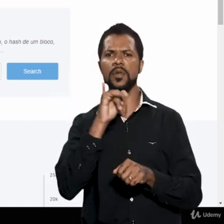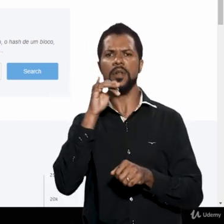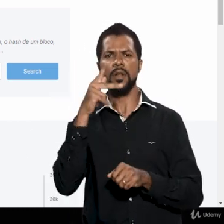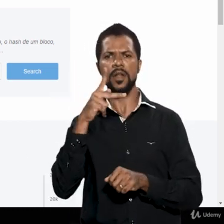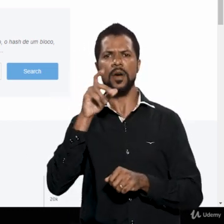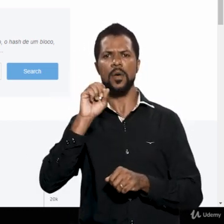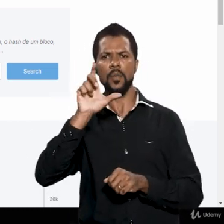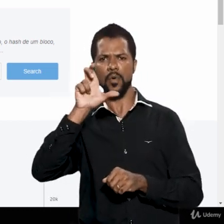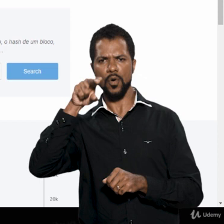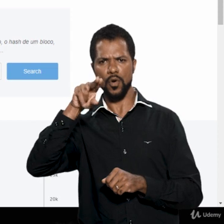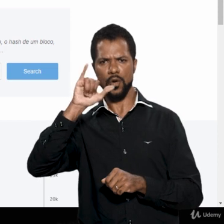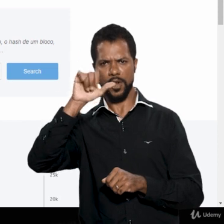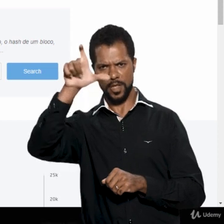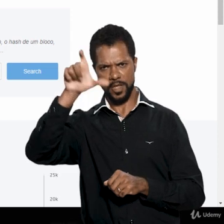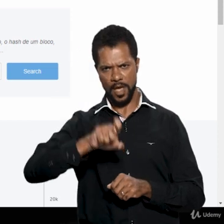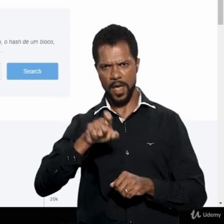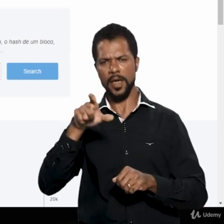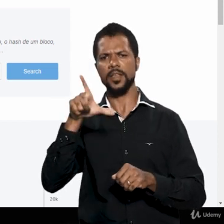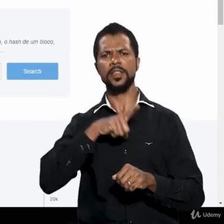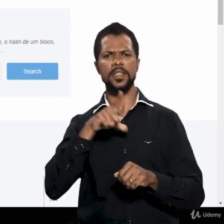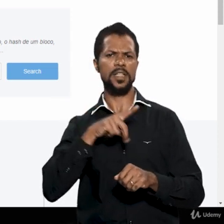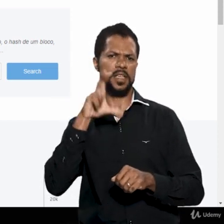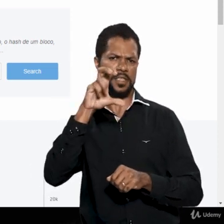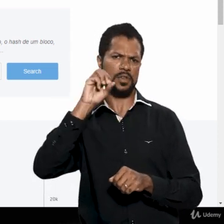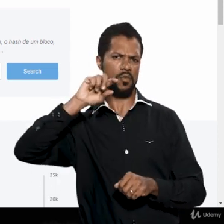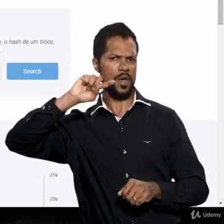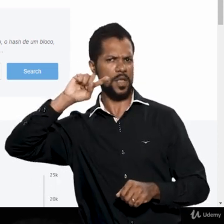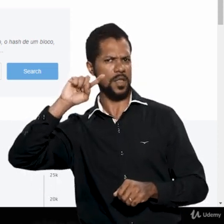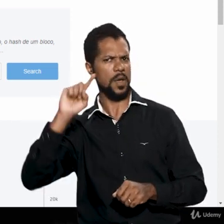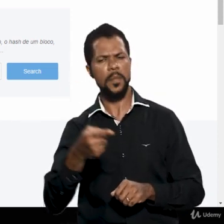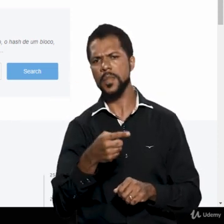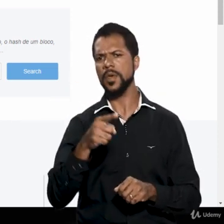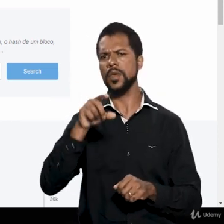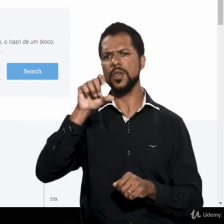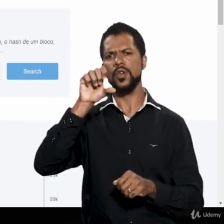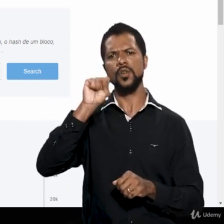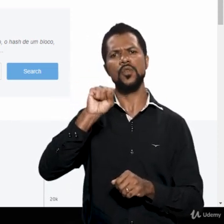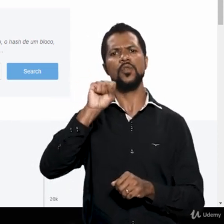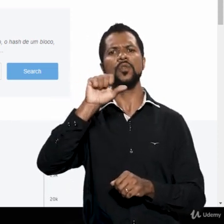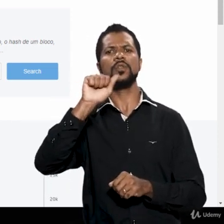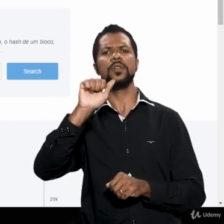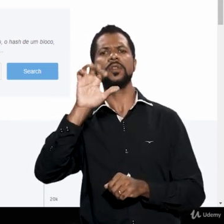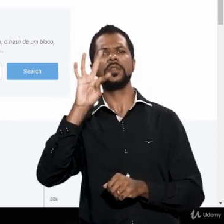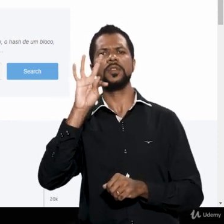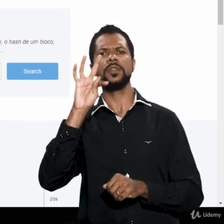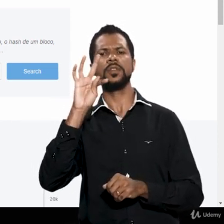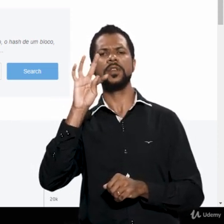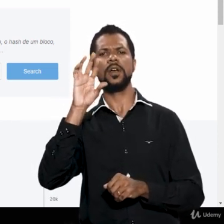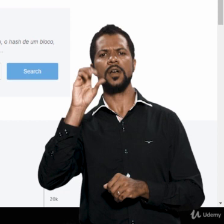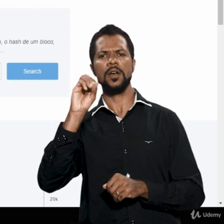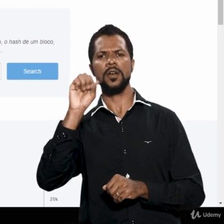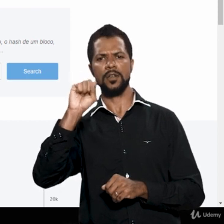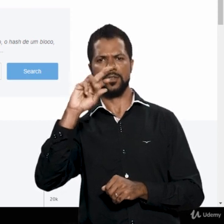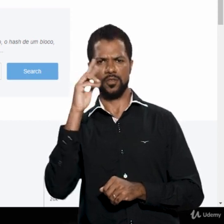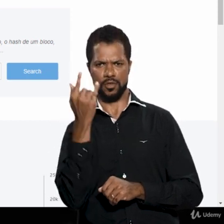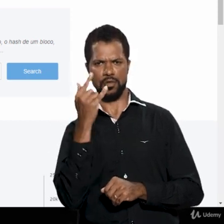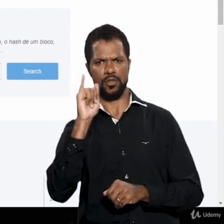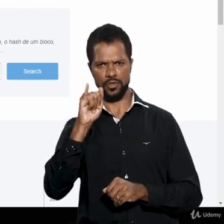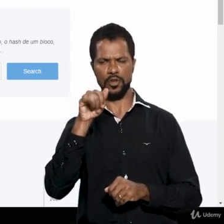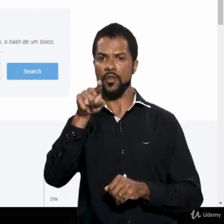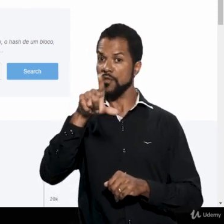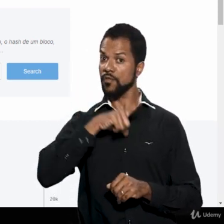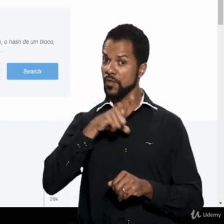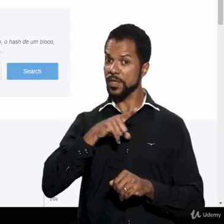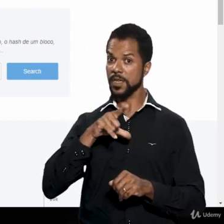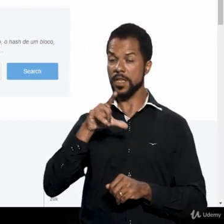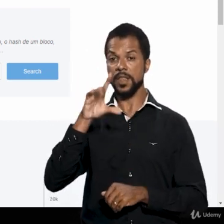transaction at Poloniex, you have an average of 50,000, 100,000 Satoshis. When you send it through